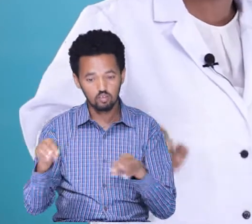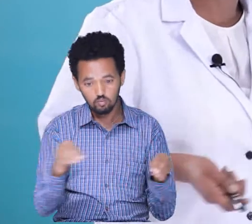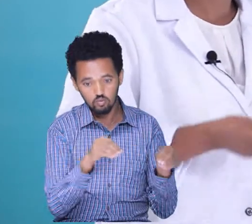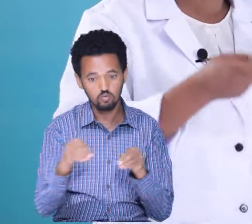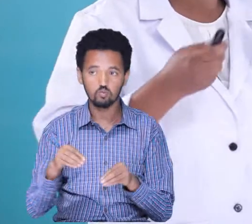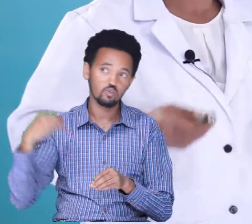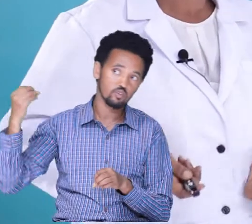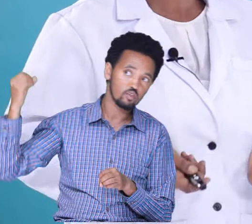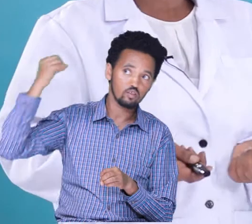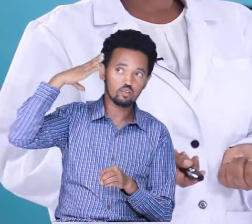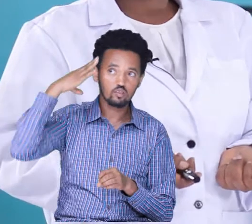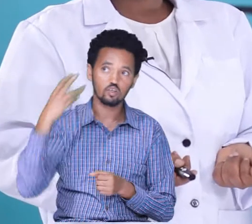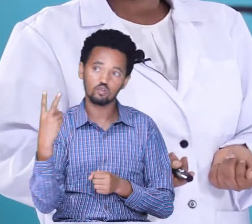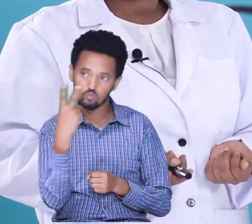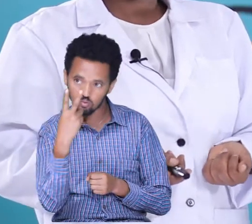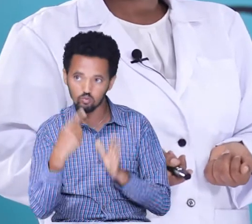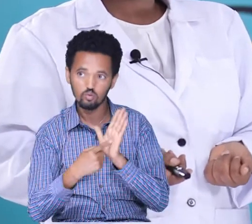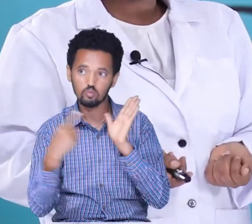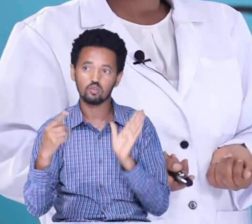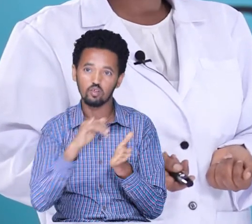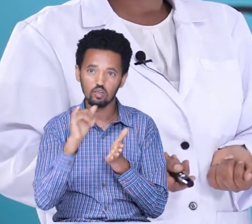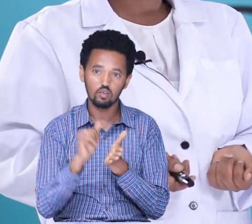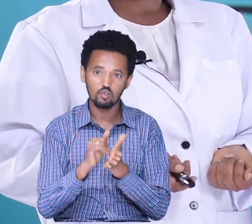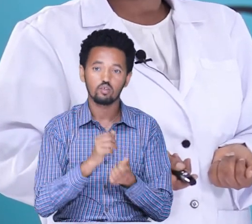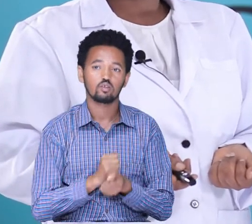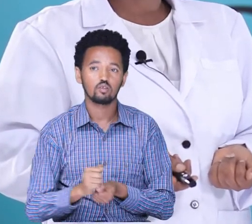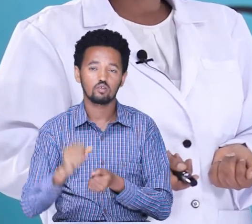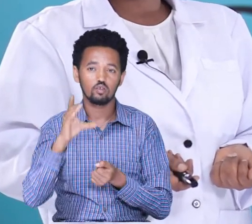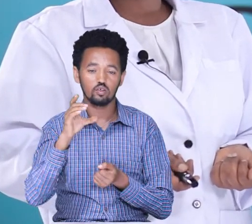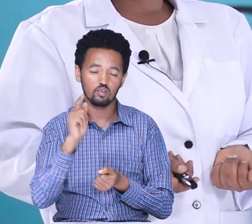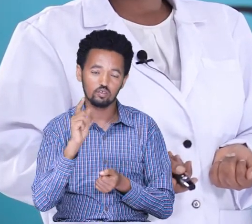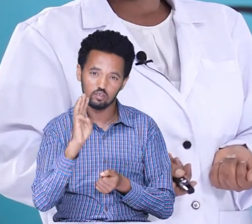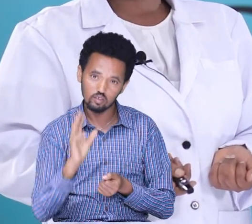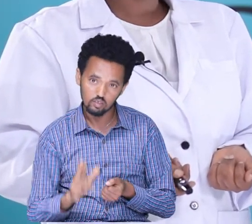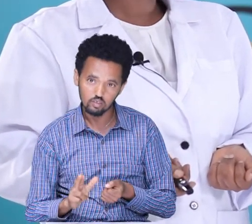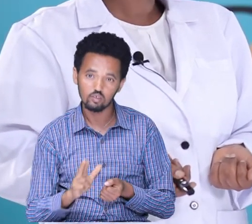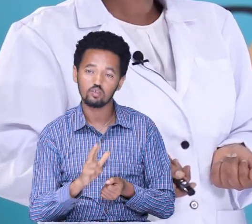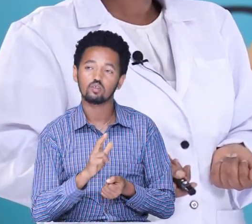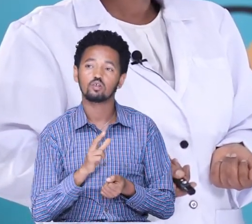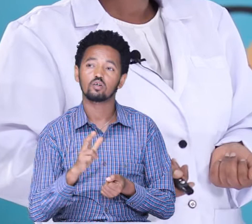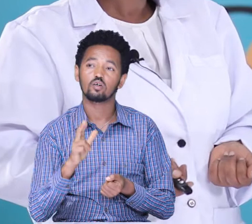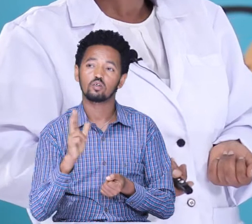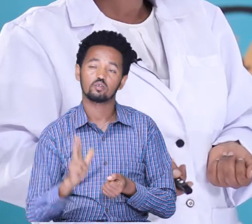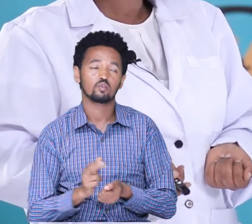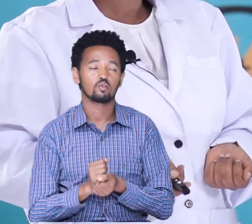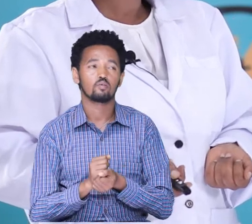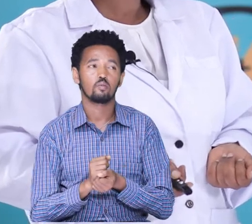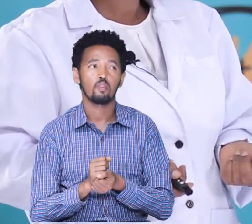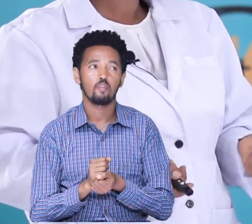sun within the two tropics, that is Tropic of Cancer and Tropic of Capricorn.